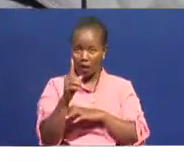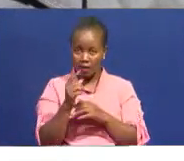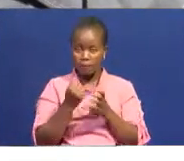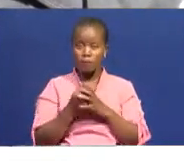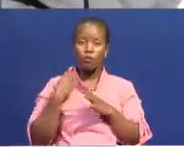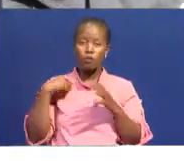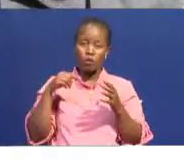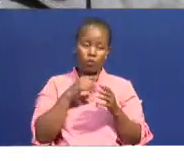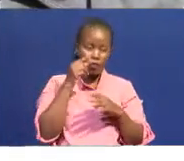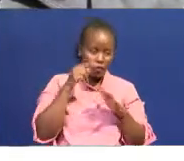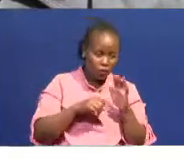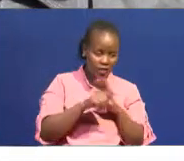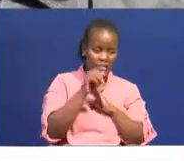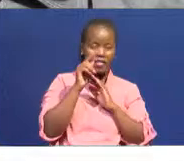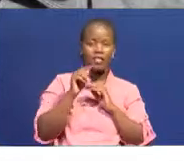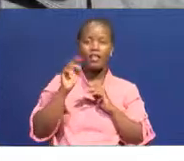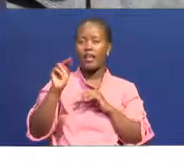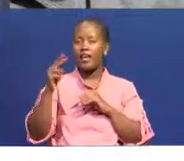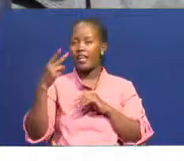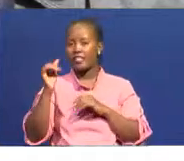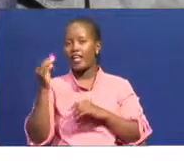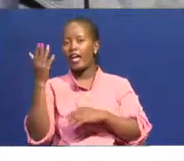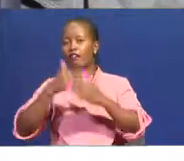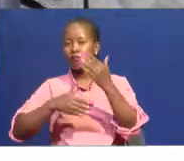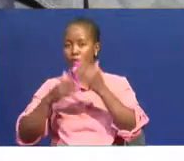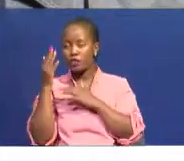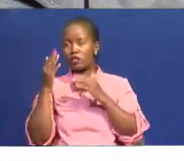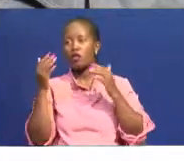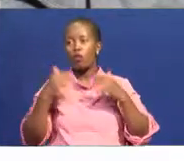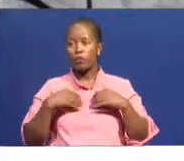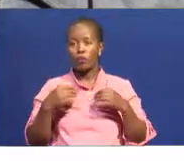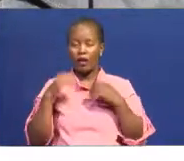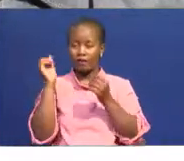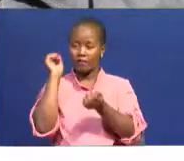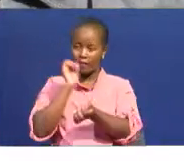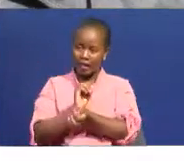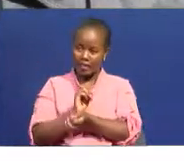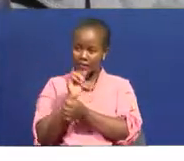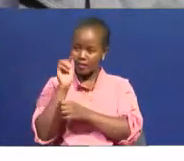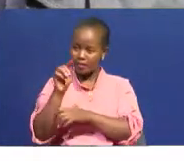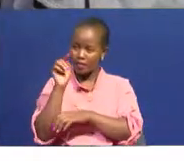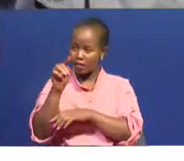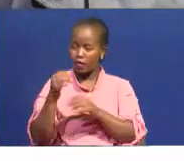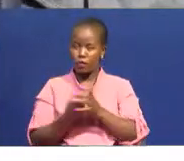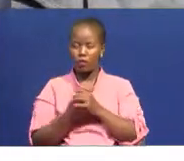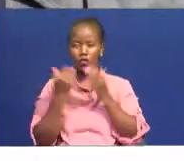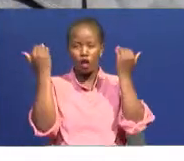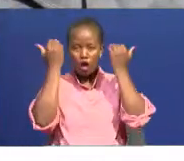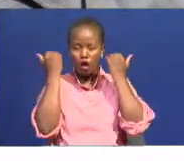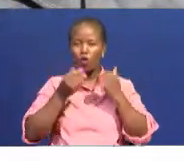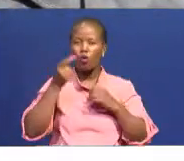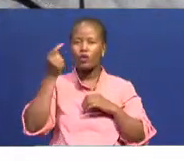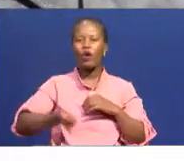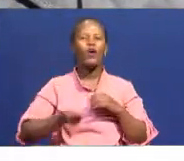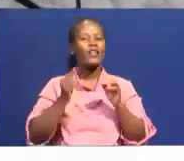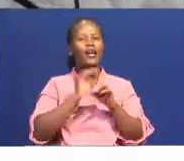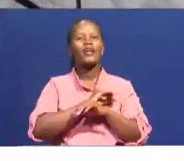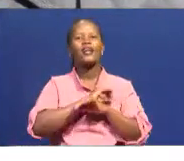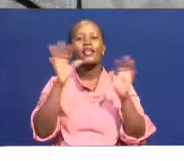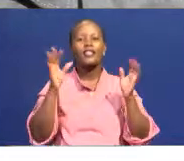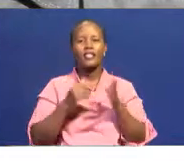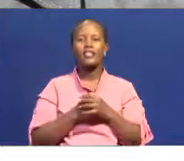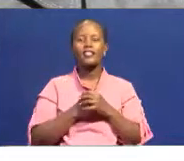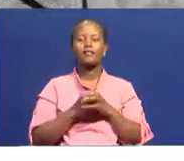to NHIF building, and we shall do citizen arrest. The court order is very clear.